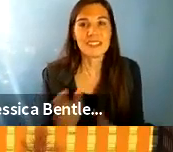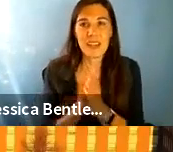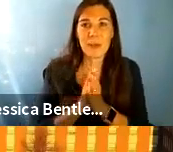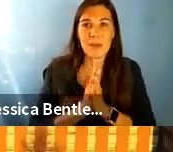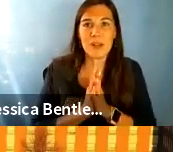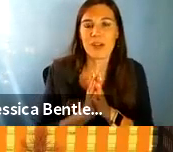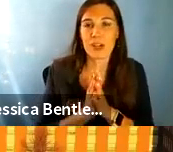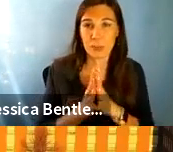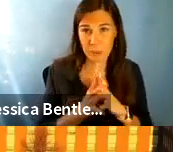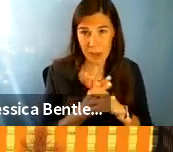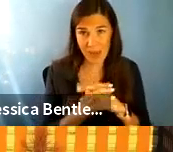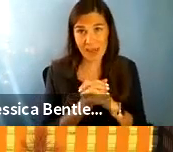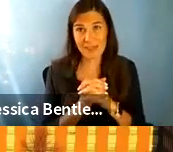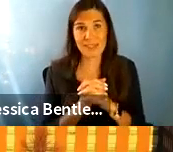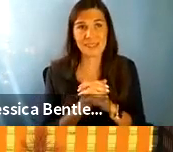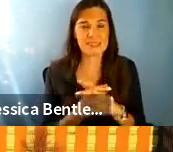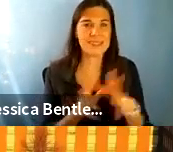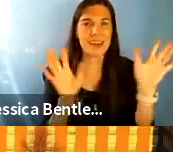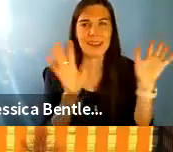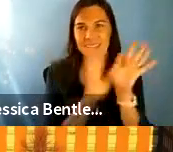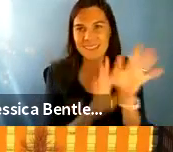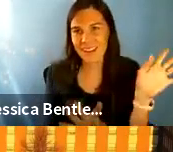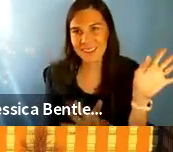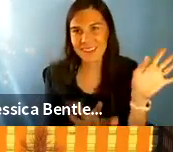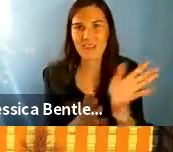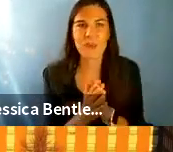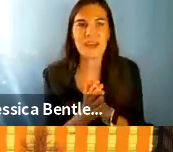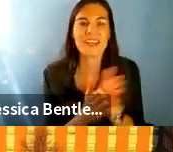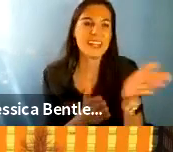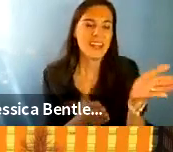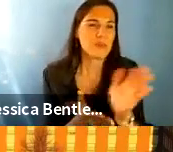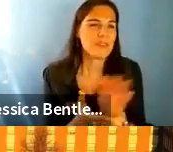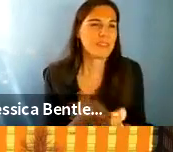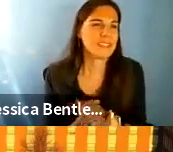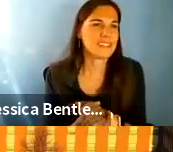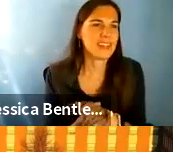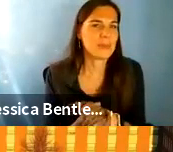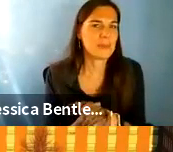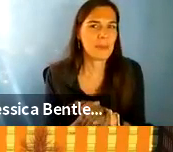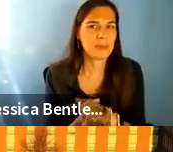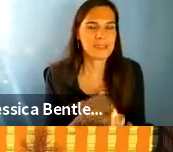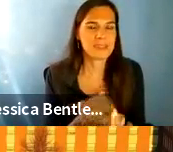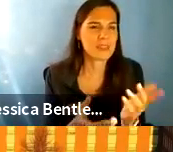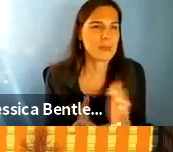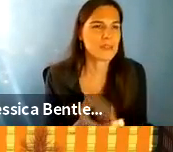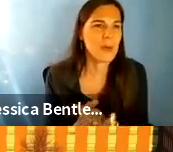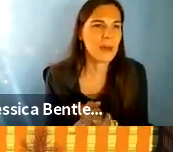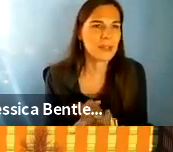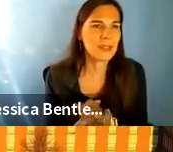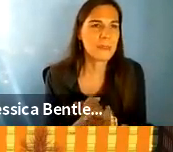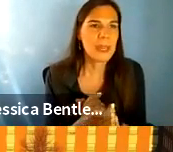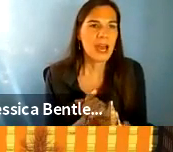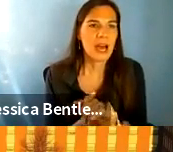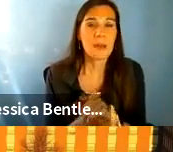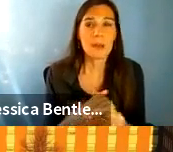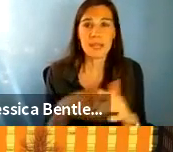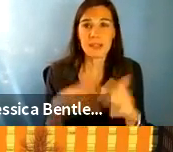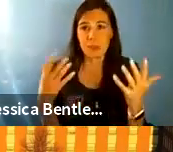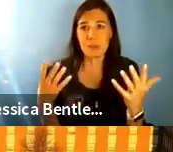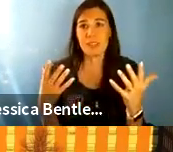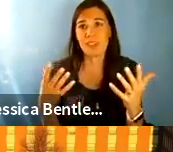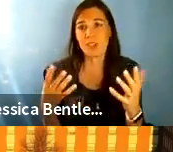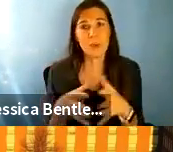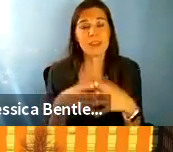So just a couple of our career paths. This is not exhaustive, but we've listed probably some of the most popular.